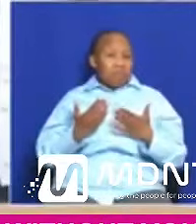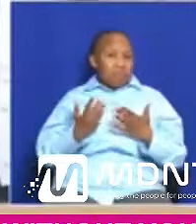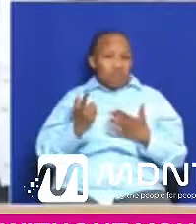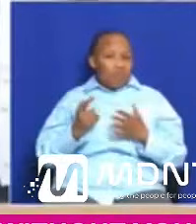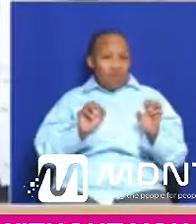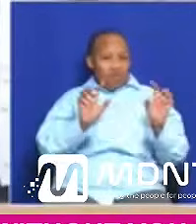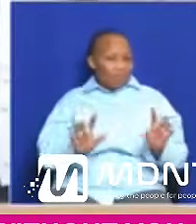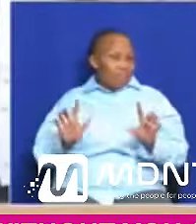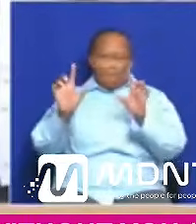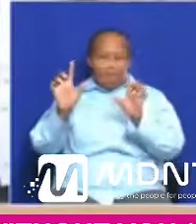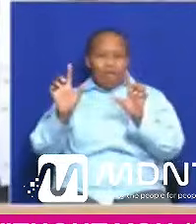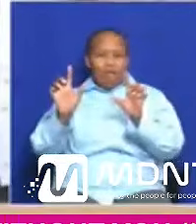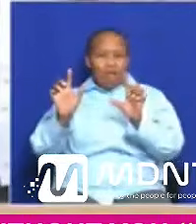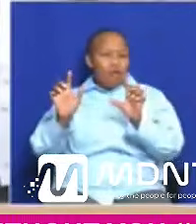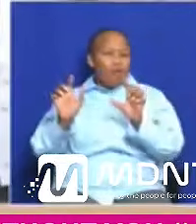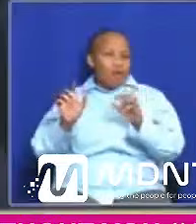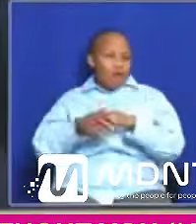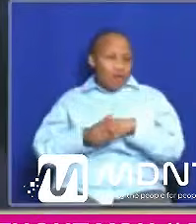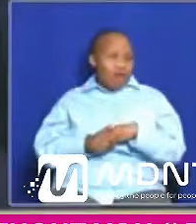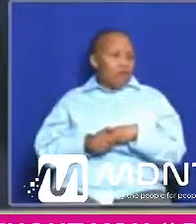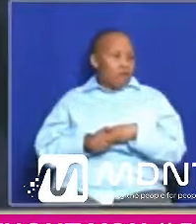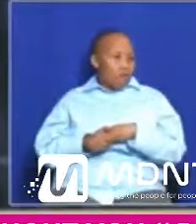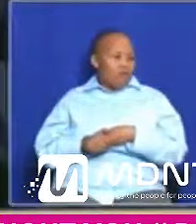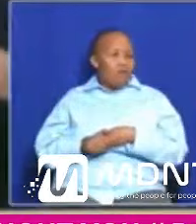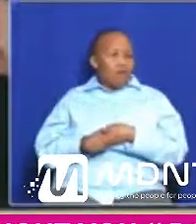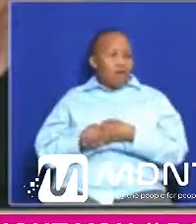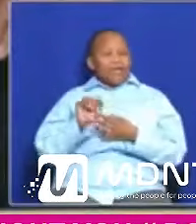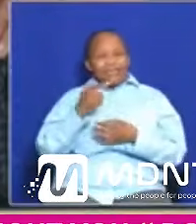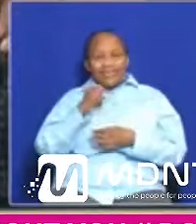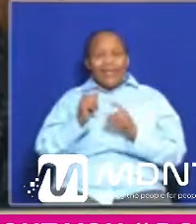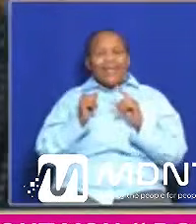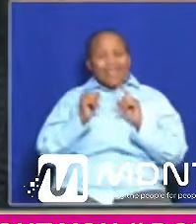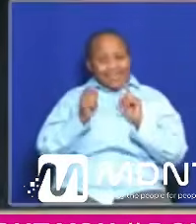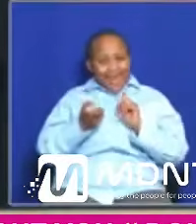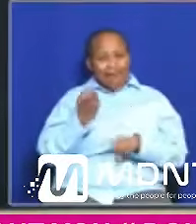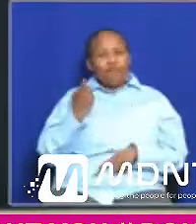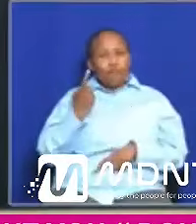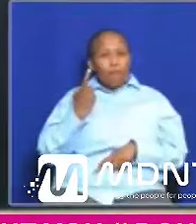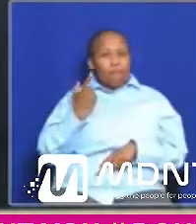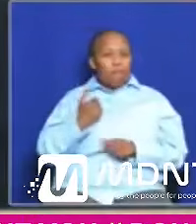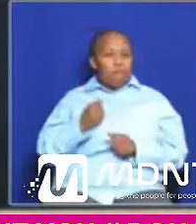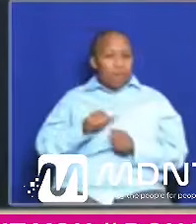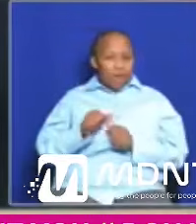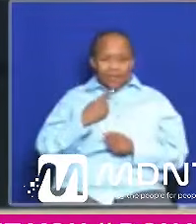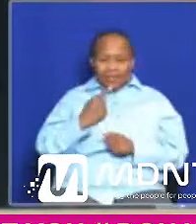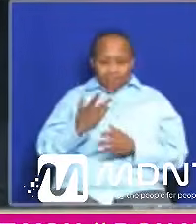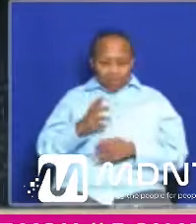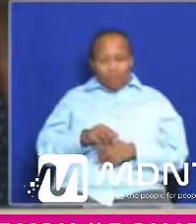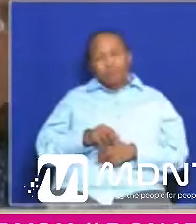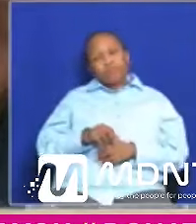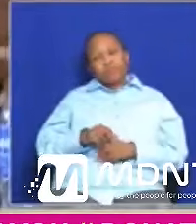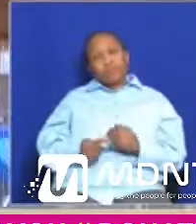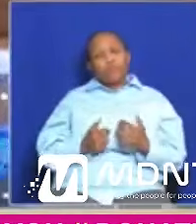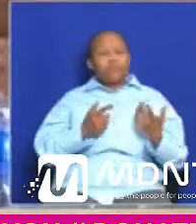said Medicare, the writer. Indeed. Take. To do things properly, it's a